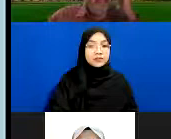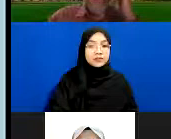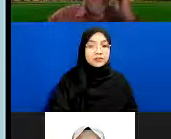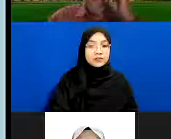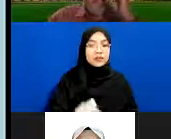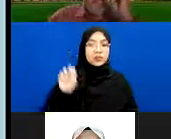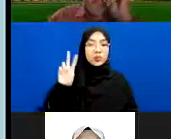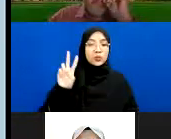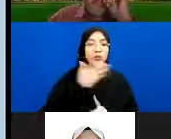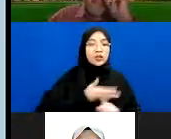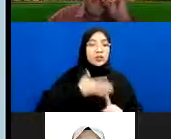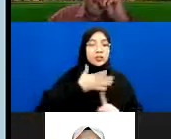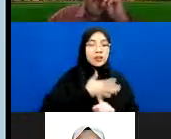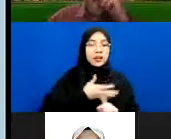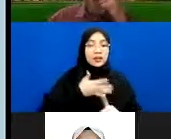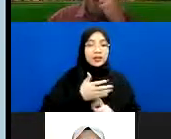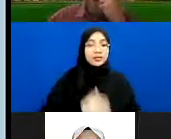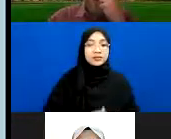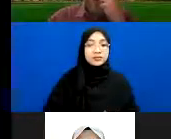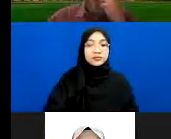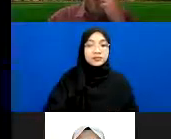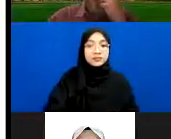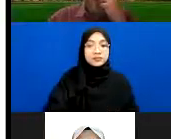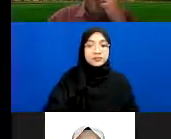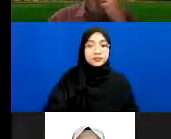The Part 2, Background.